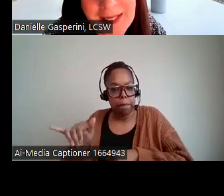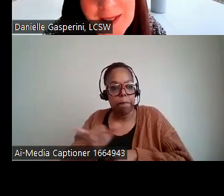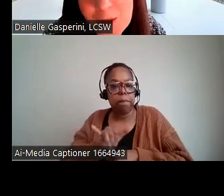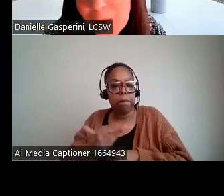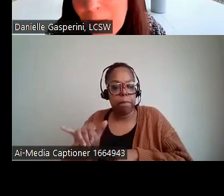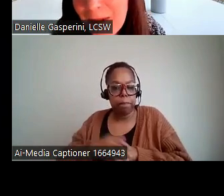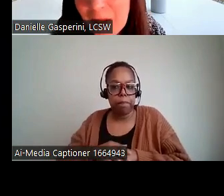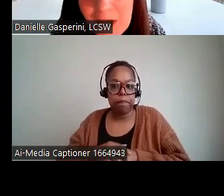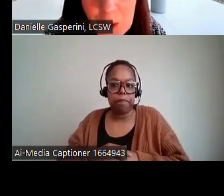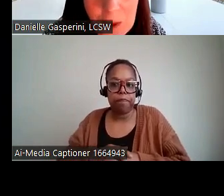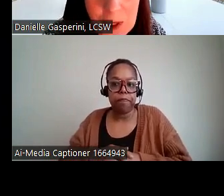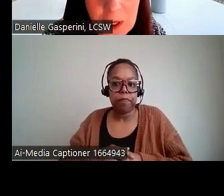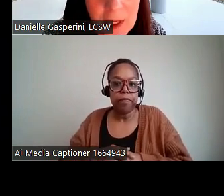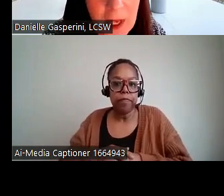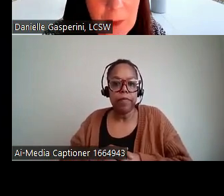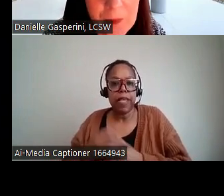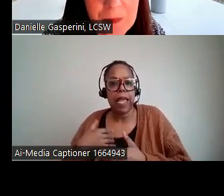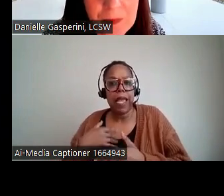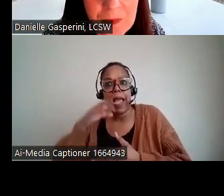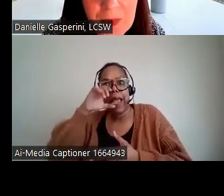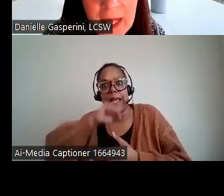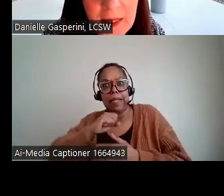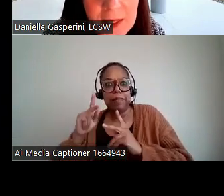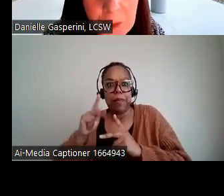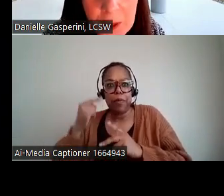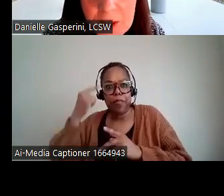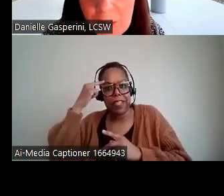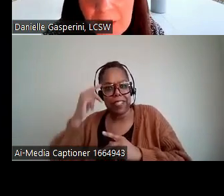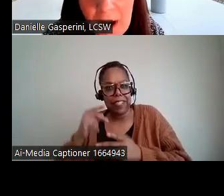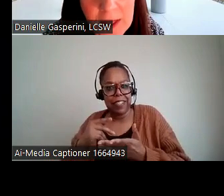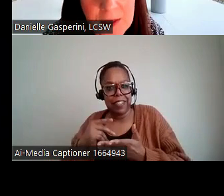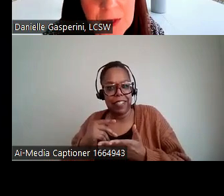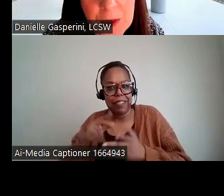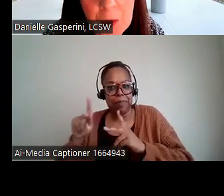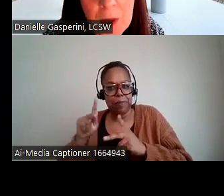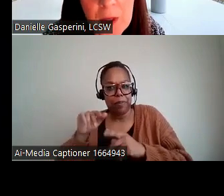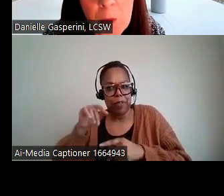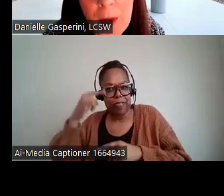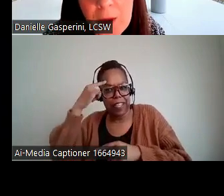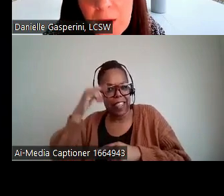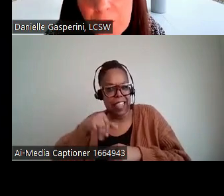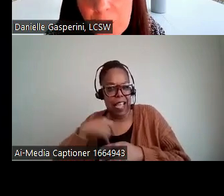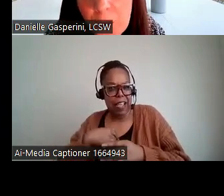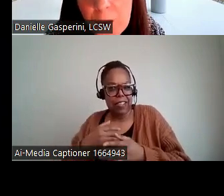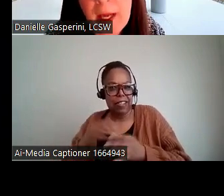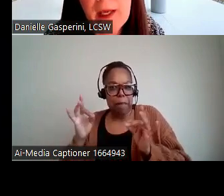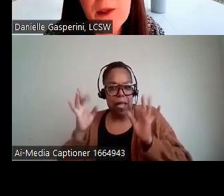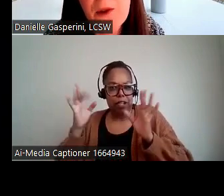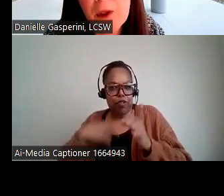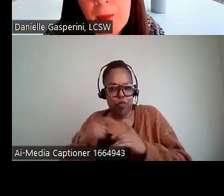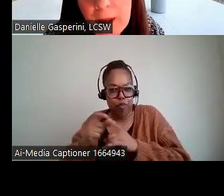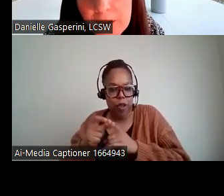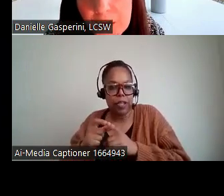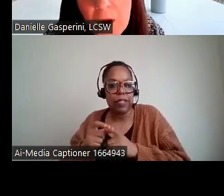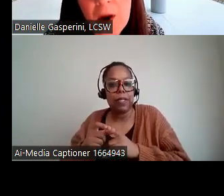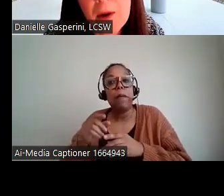I guess this is where people think the magic words are. I think it's important to be really honest. So when you're on the phone and